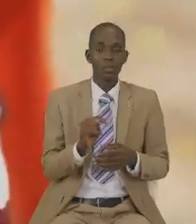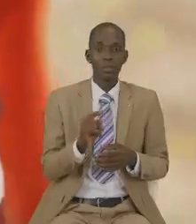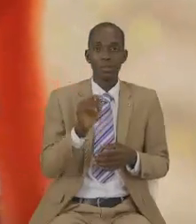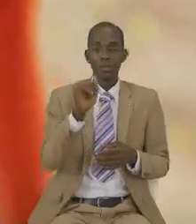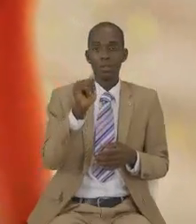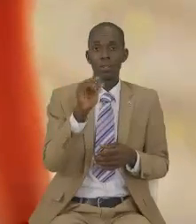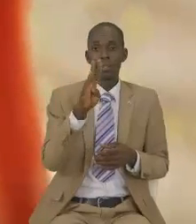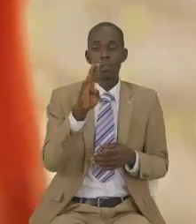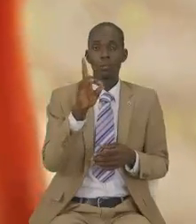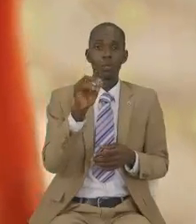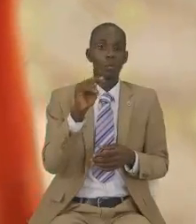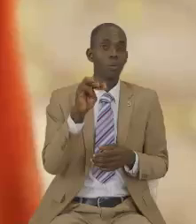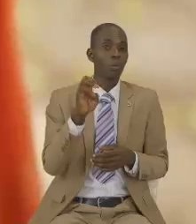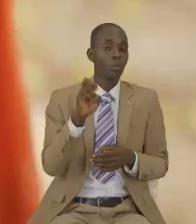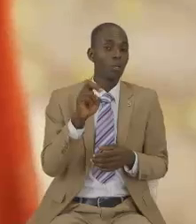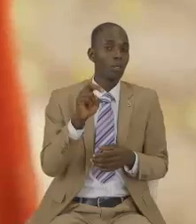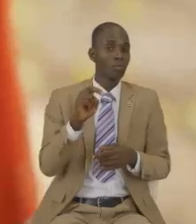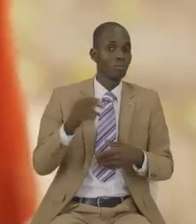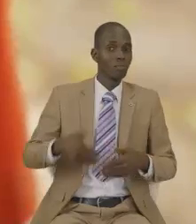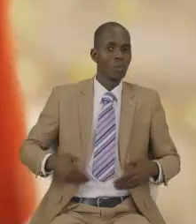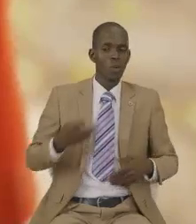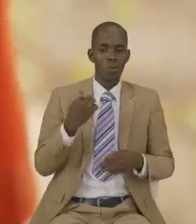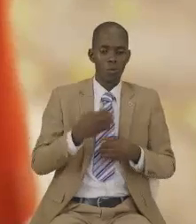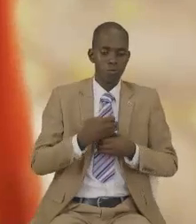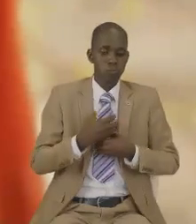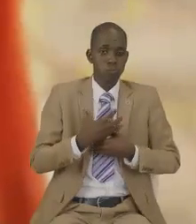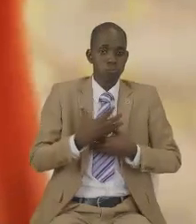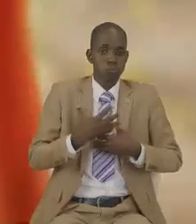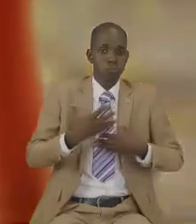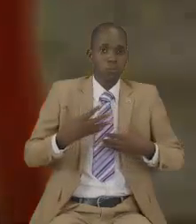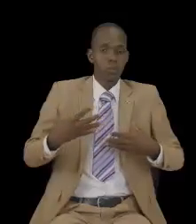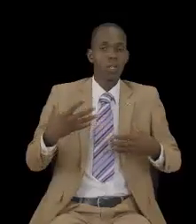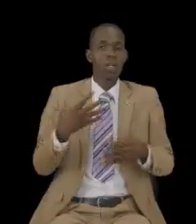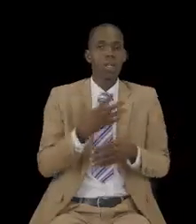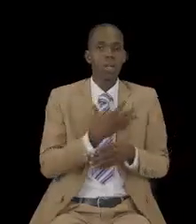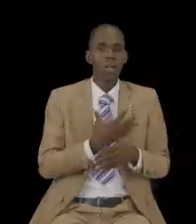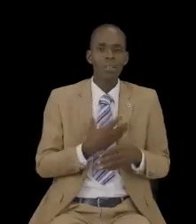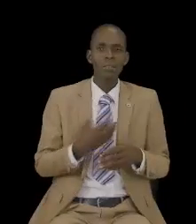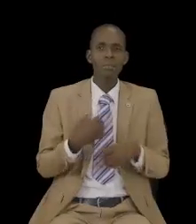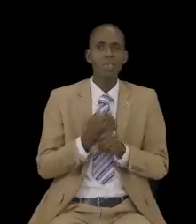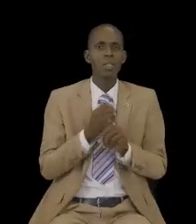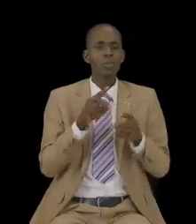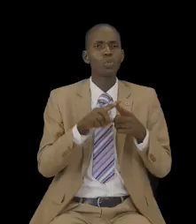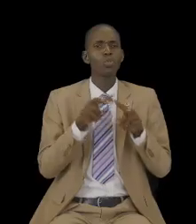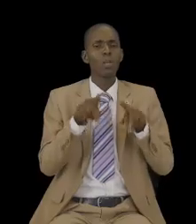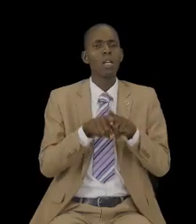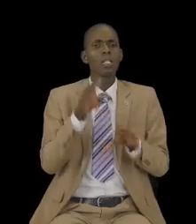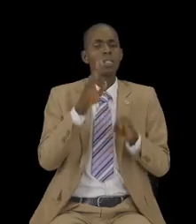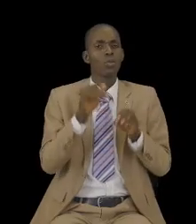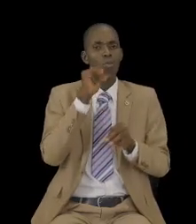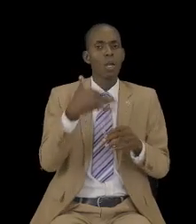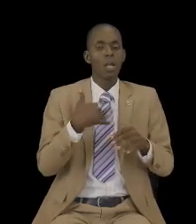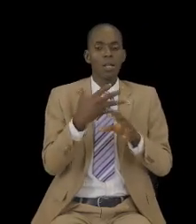navel was swollen and it made me appear like a pregnant woman. And at my